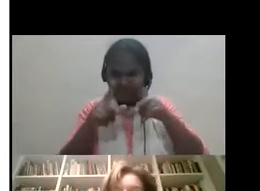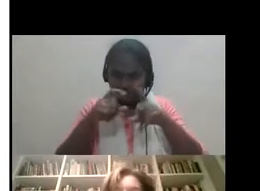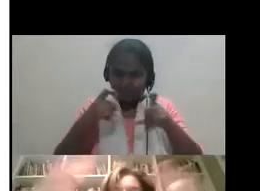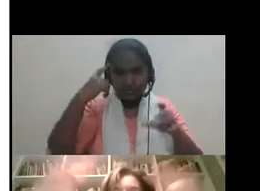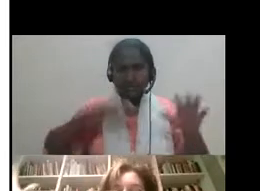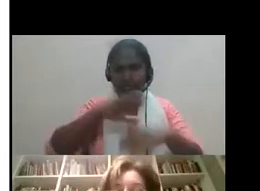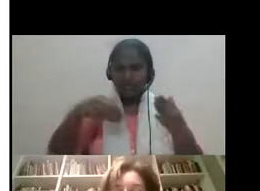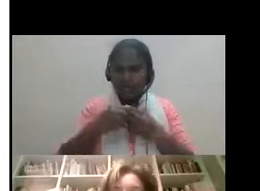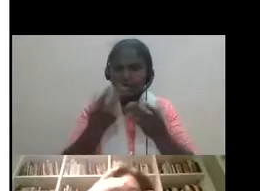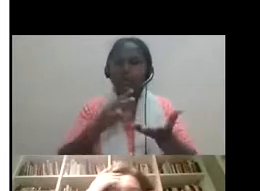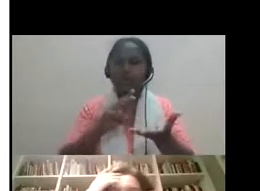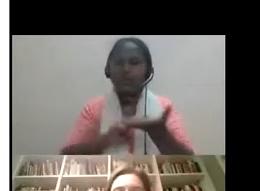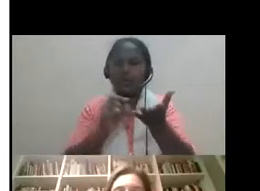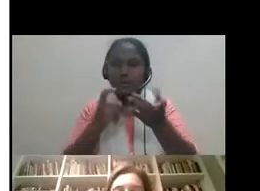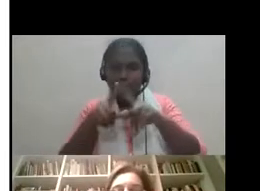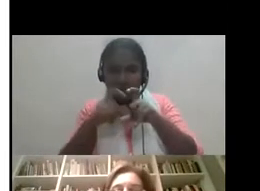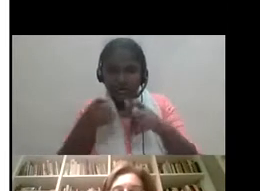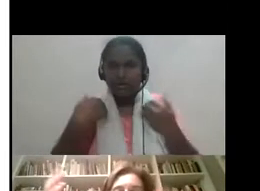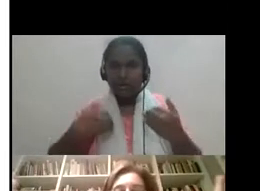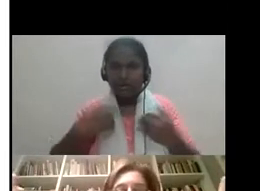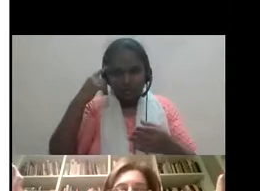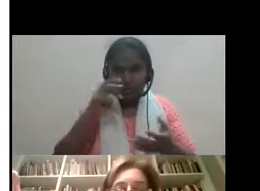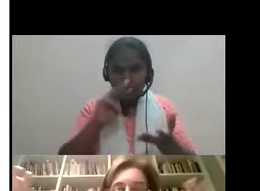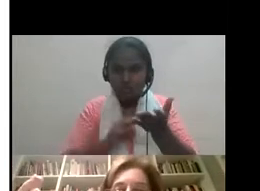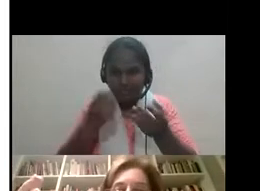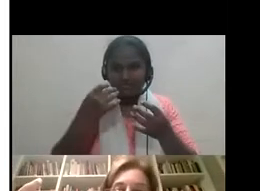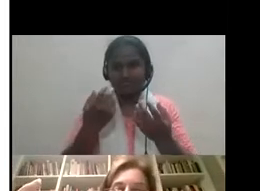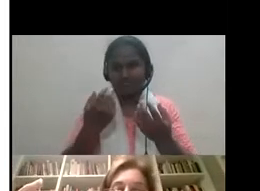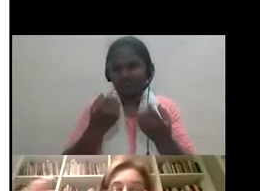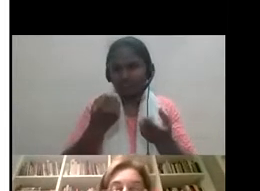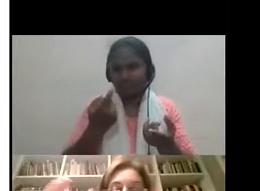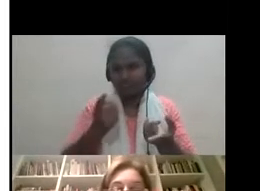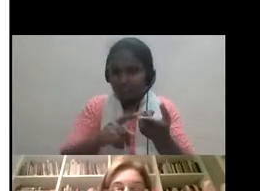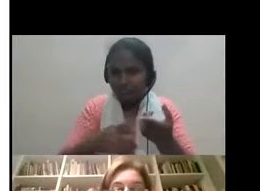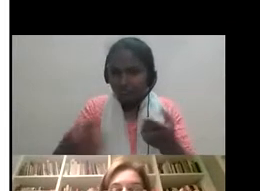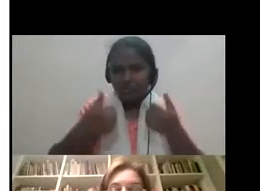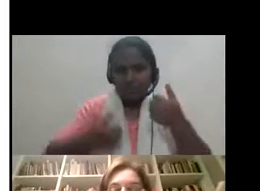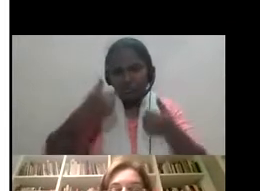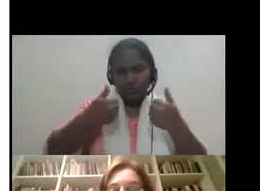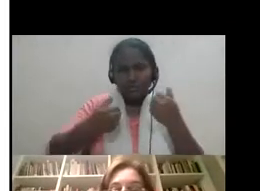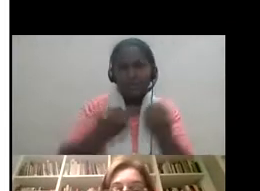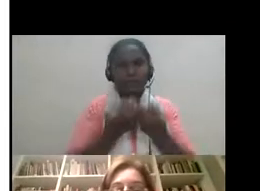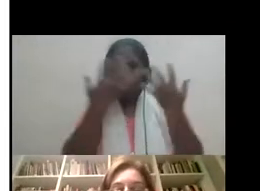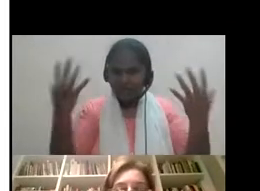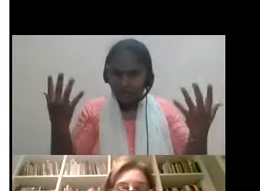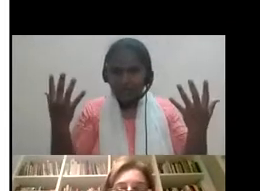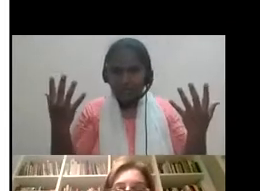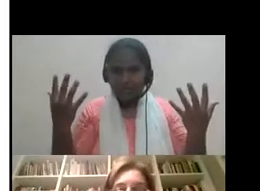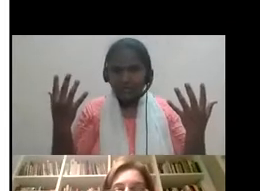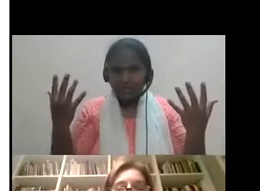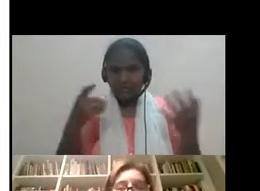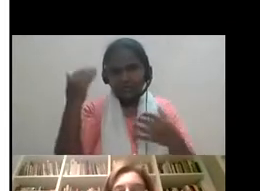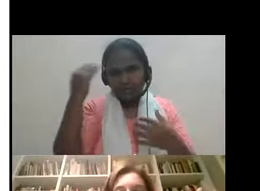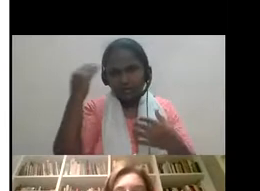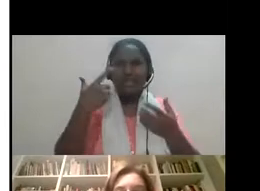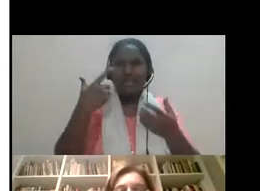and enormity and, you know, uh-huh. massive situations, uh-huh. which really were not the current, the you